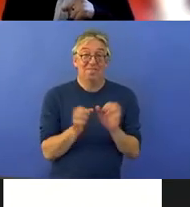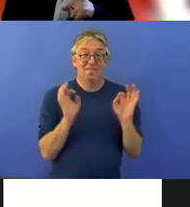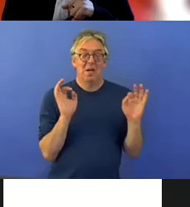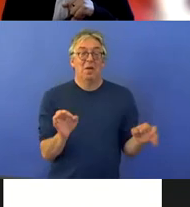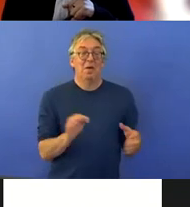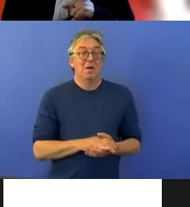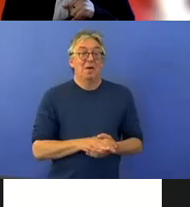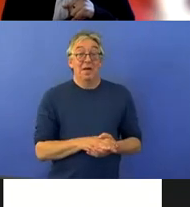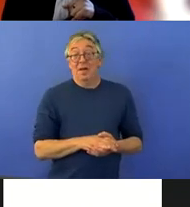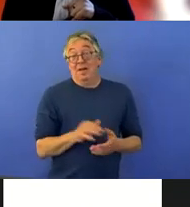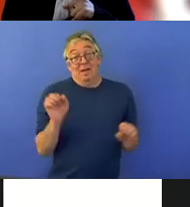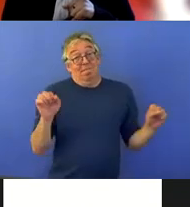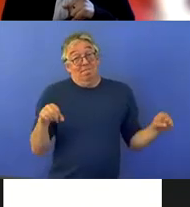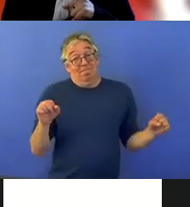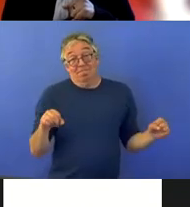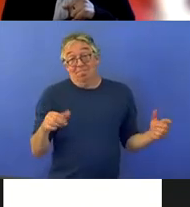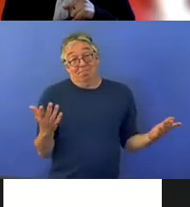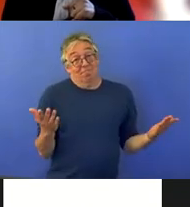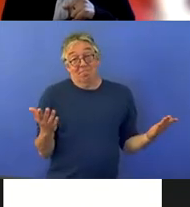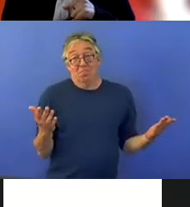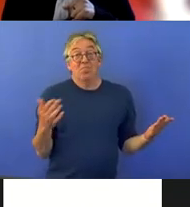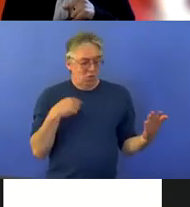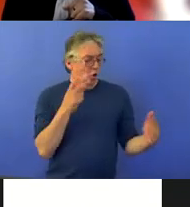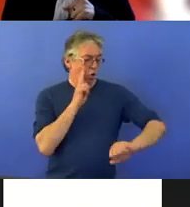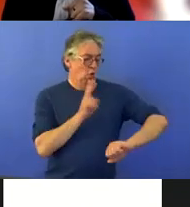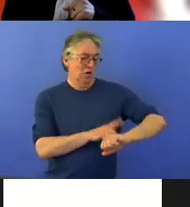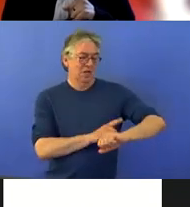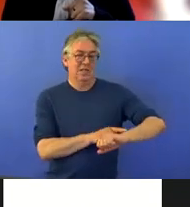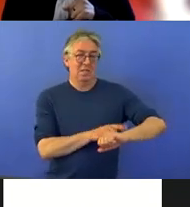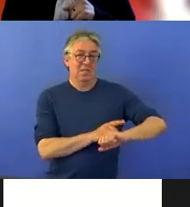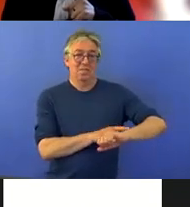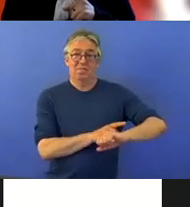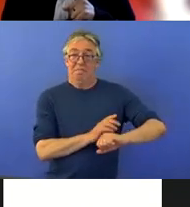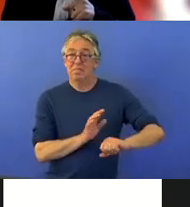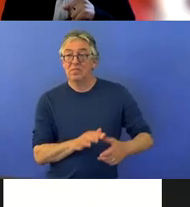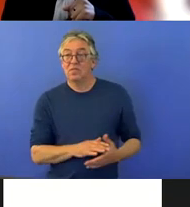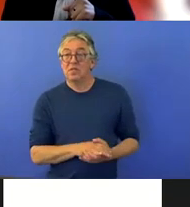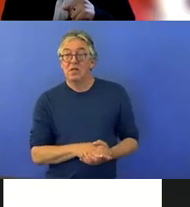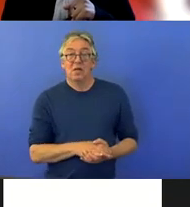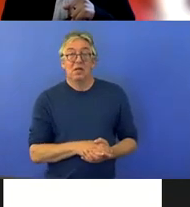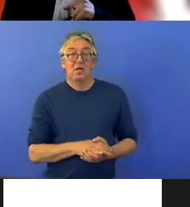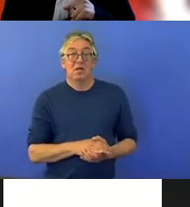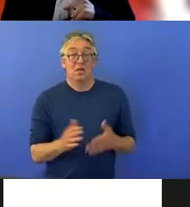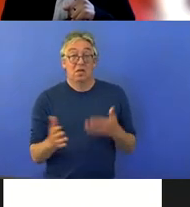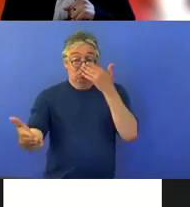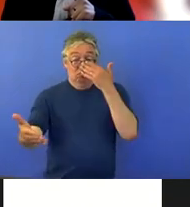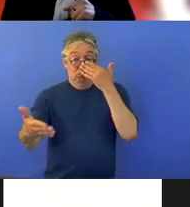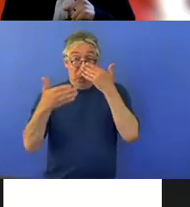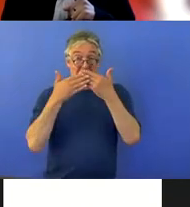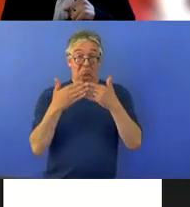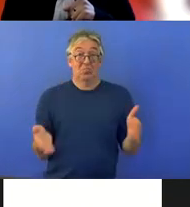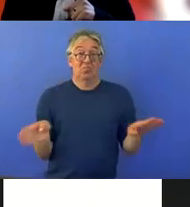forces. I'm looking at the time and I'm considering we are nearby the end. I will give a